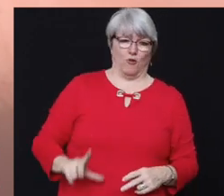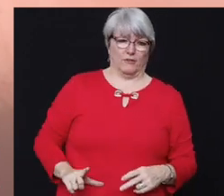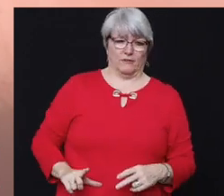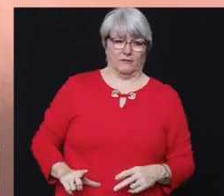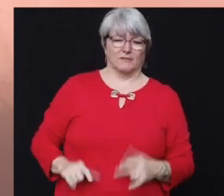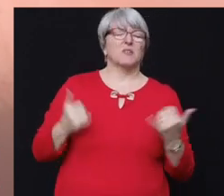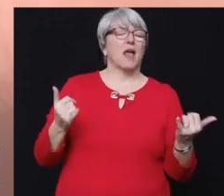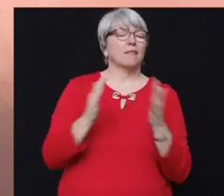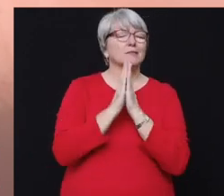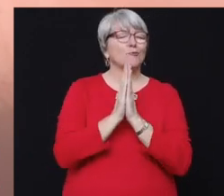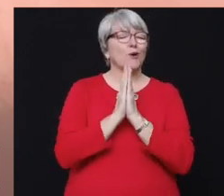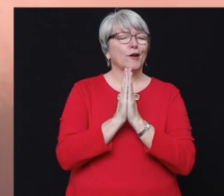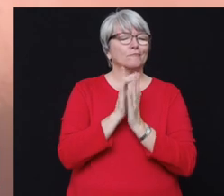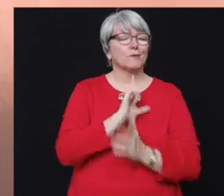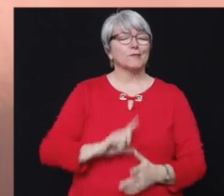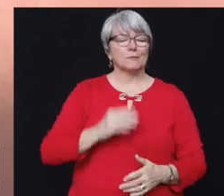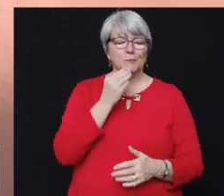So let's go to God in prayer for this communion.